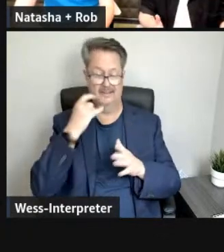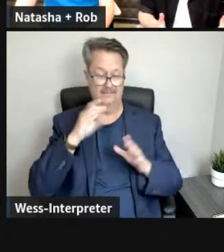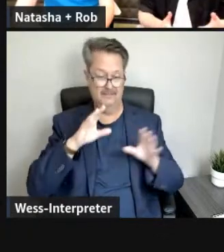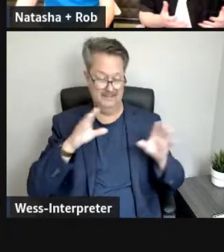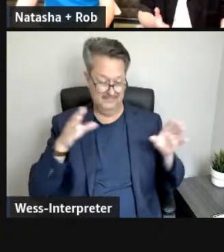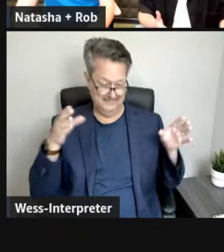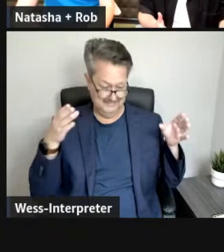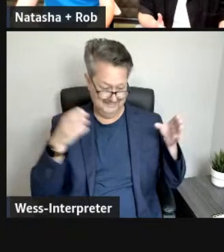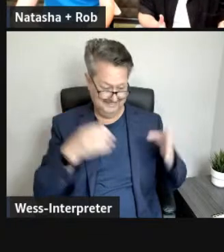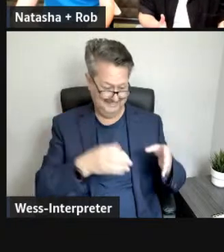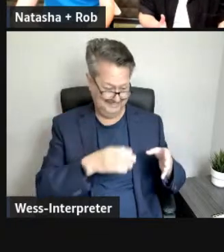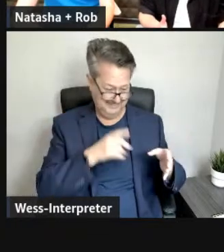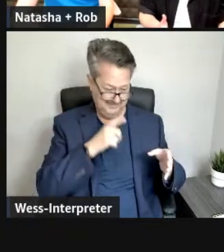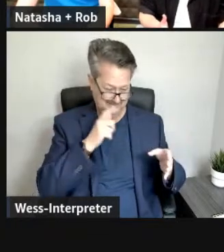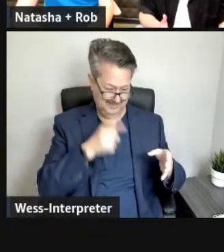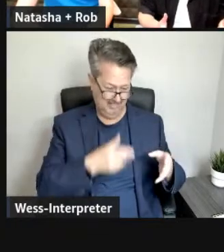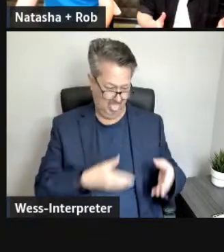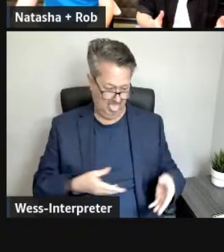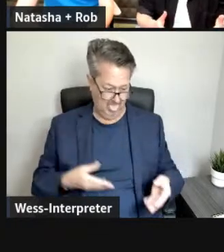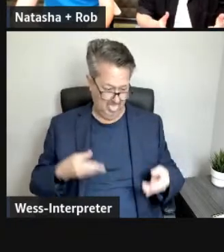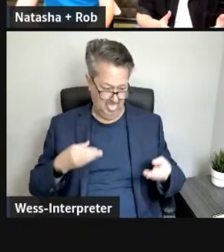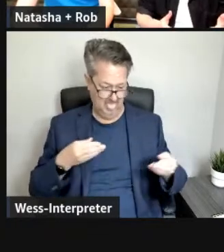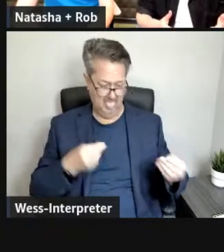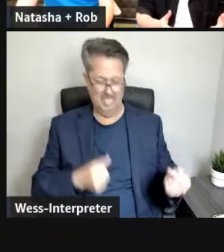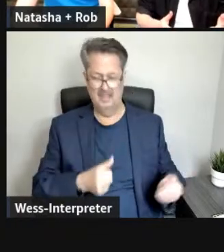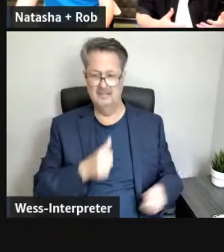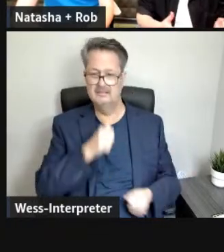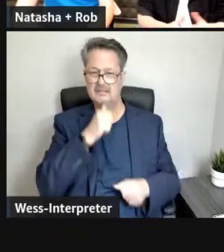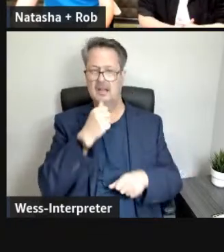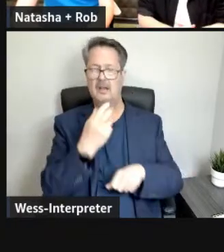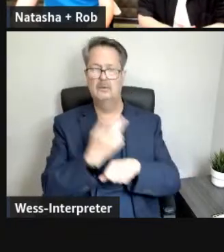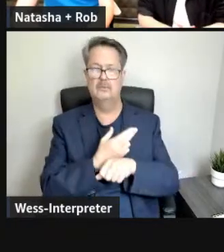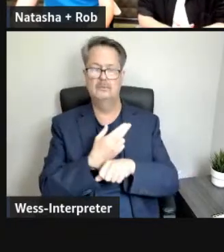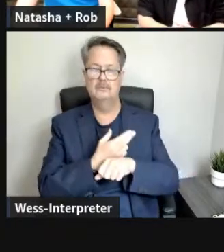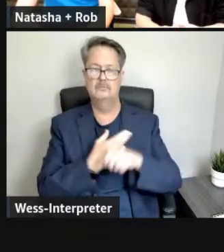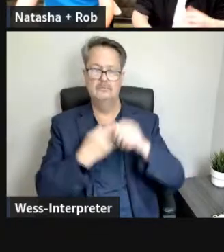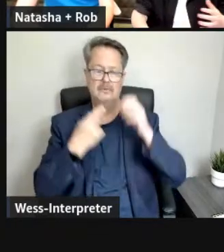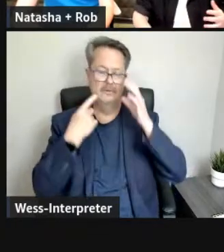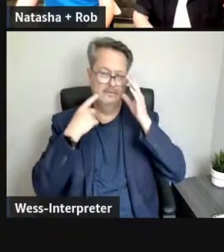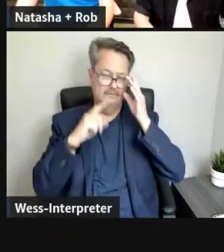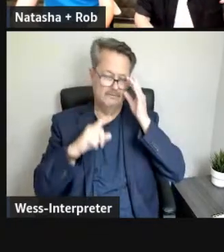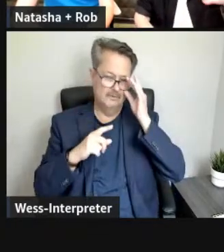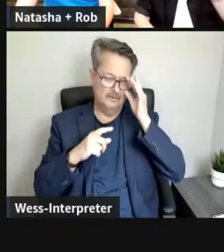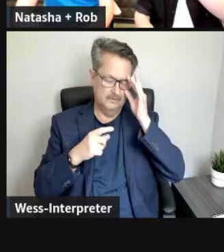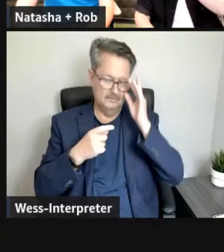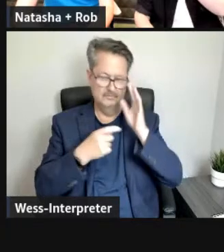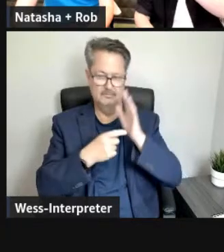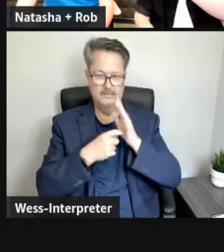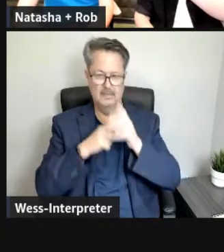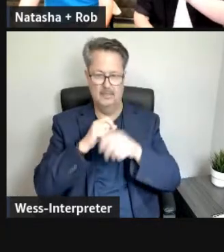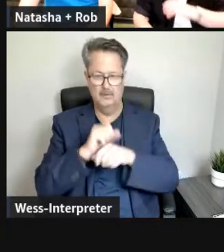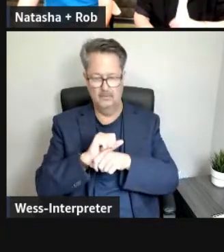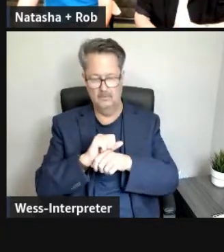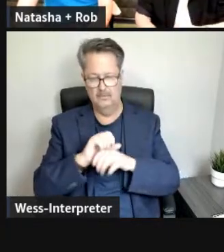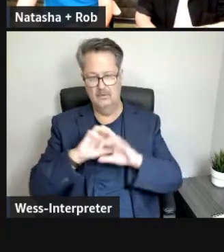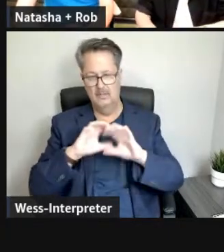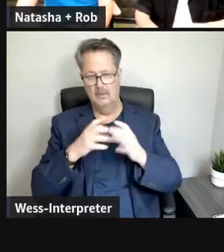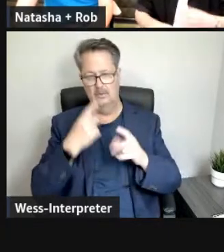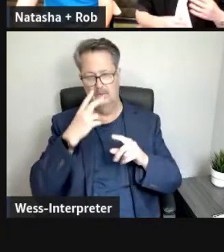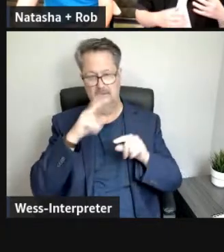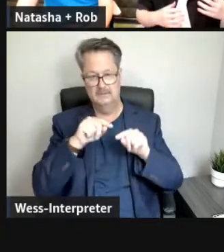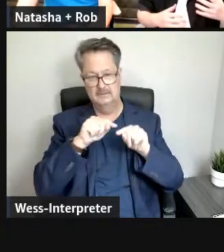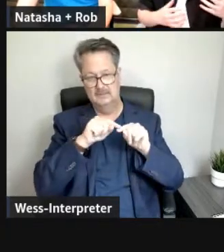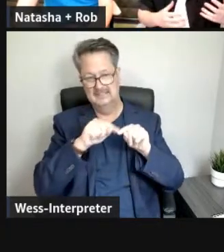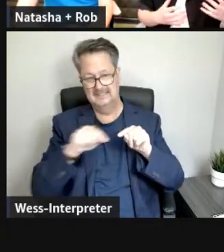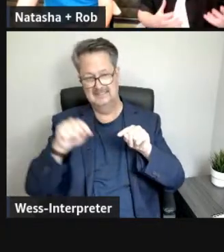need, we're paying for compute that we're not using. As demand on our workload increases, or you can see the graph moving upwards, we're